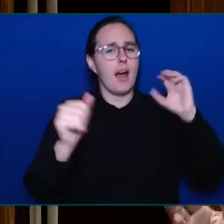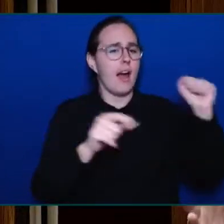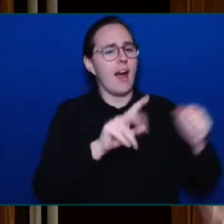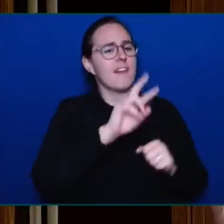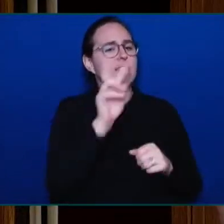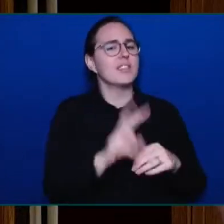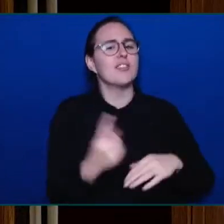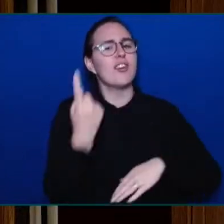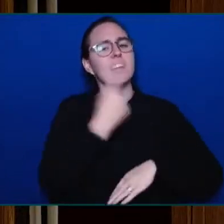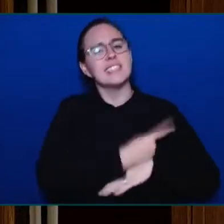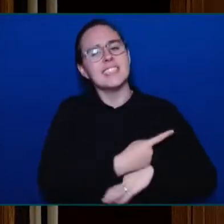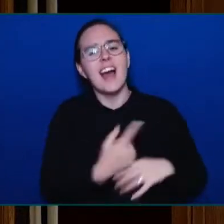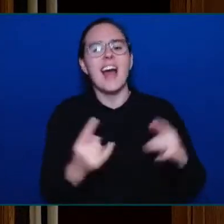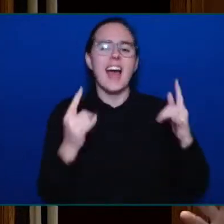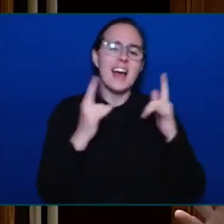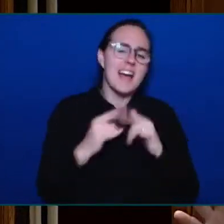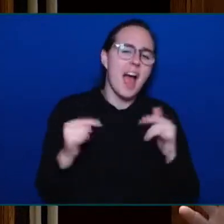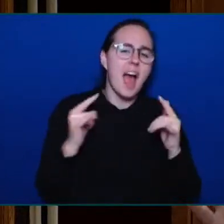hopes that